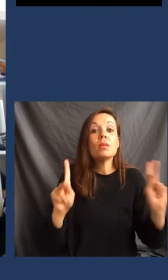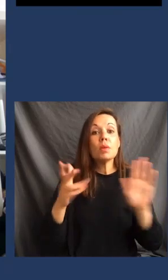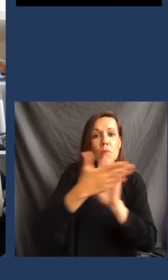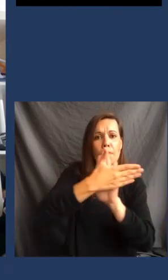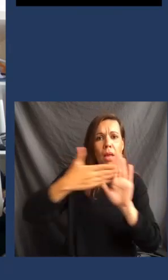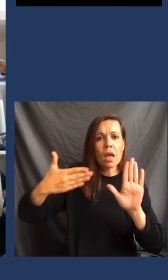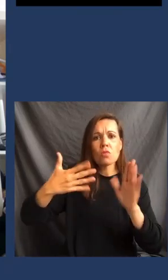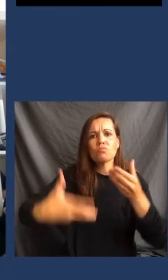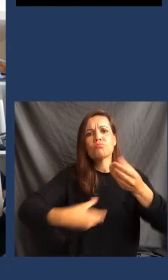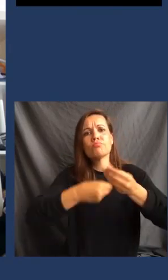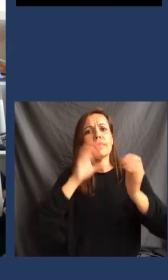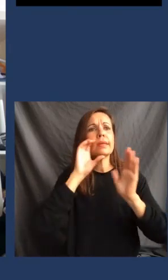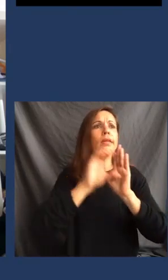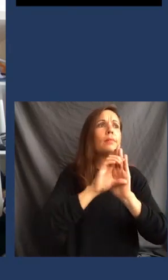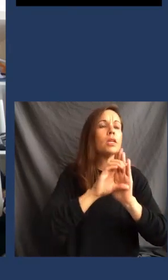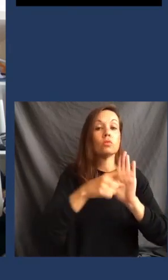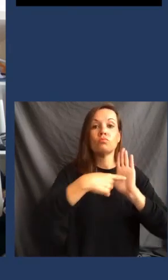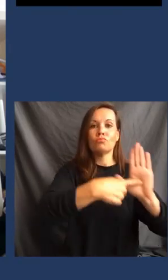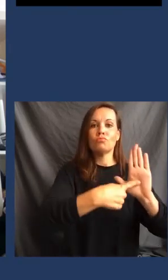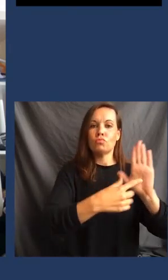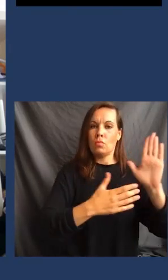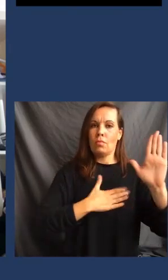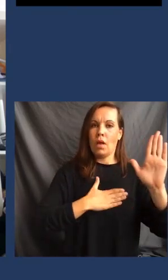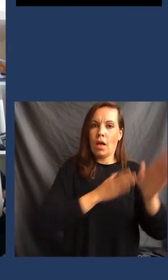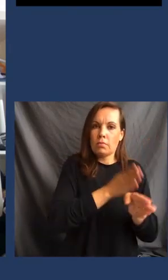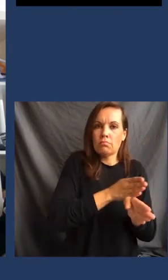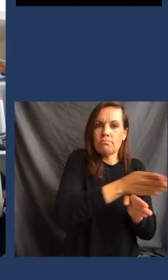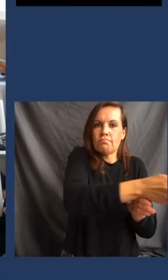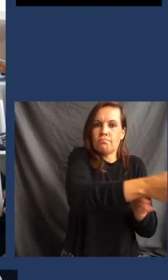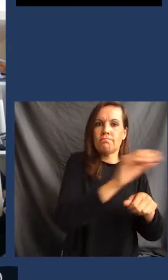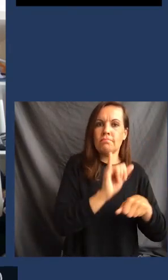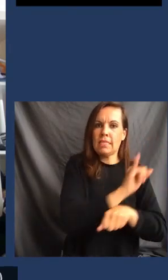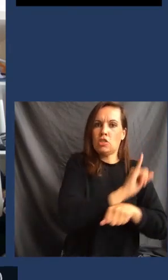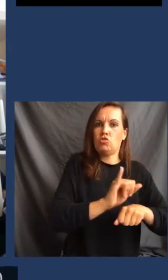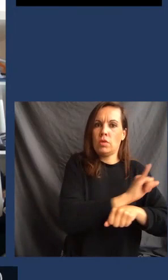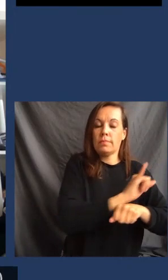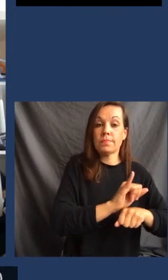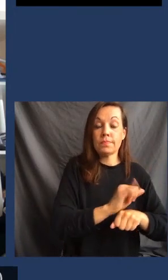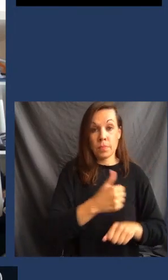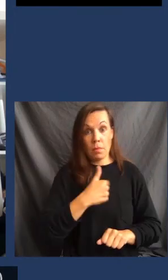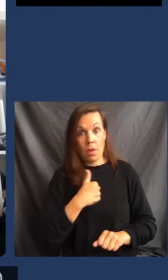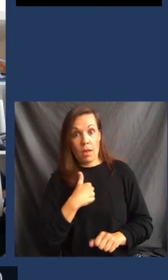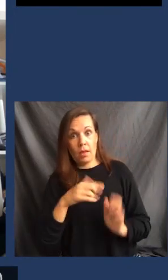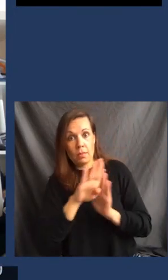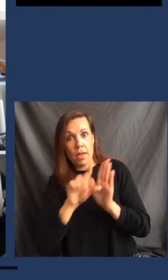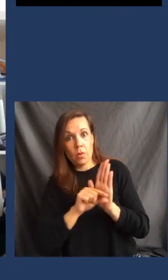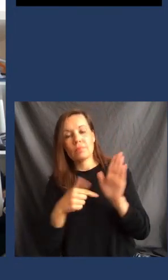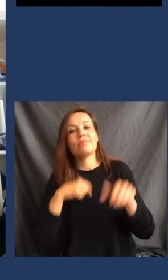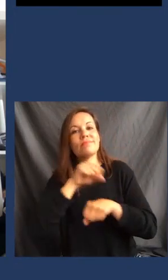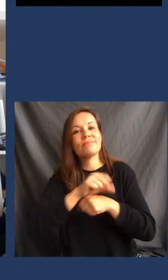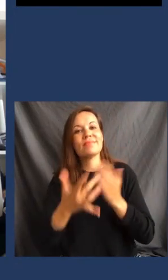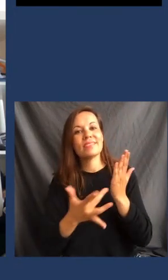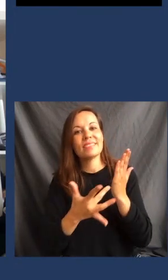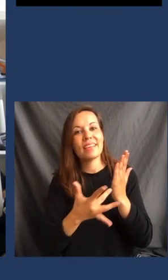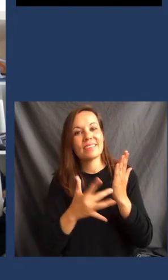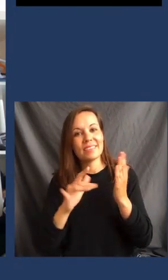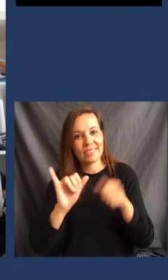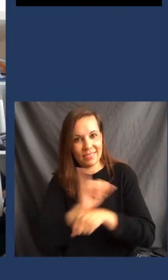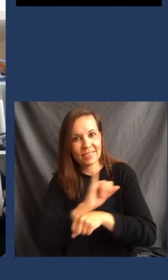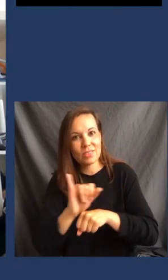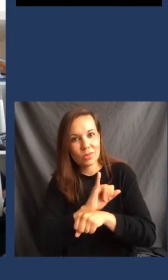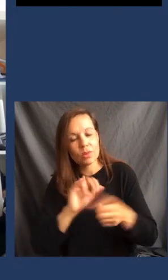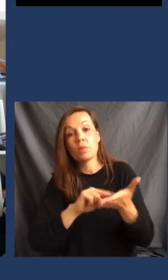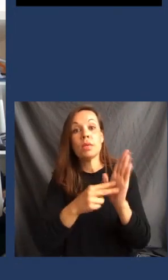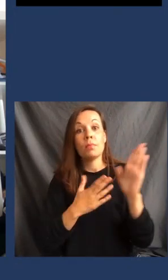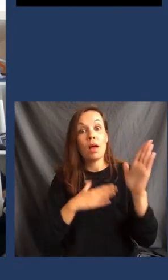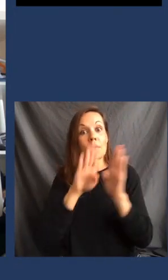add an image that reflects what industry they're a part of. For myself, I work in the tech industry, so